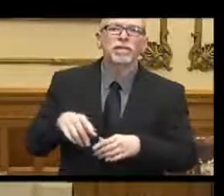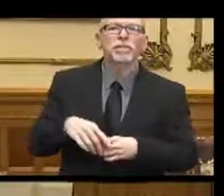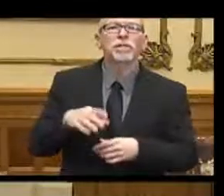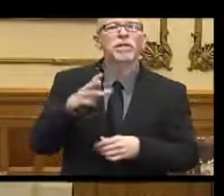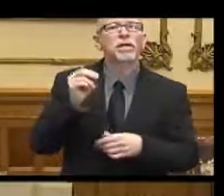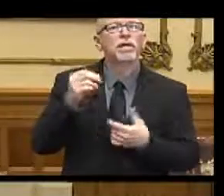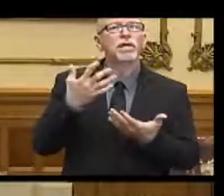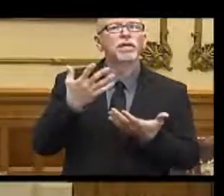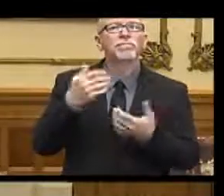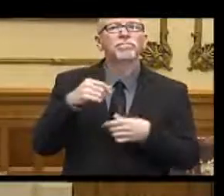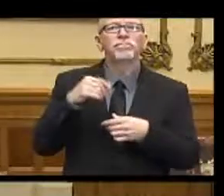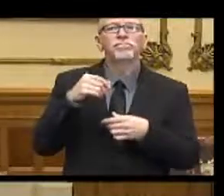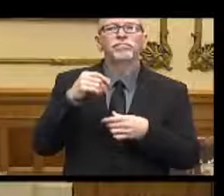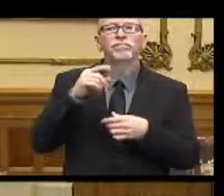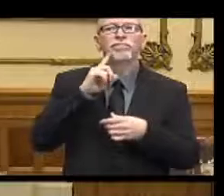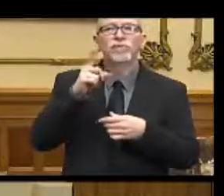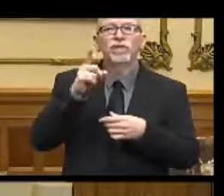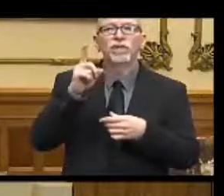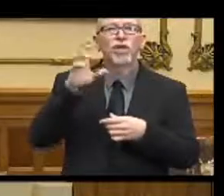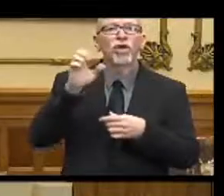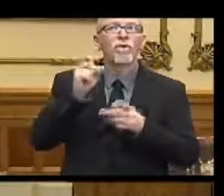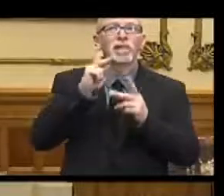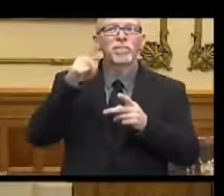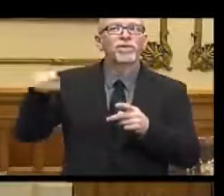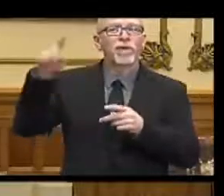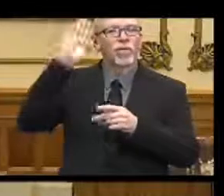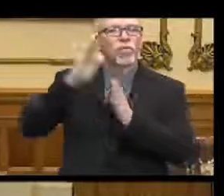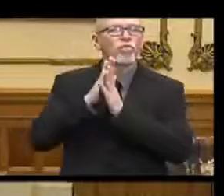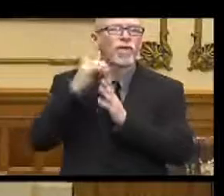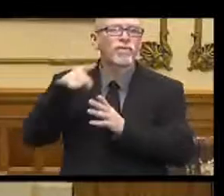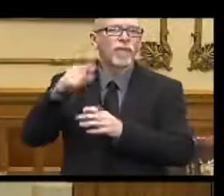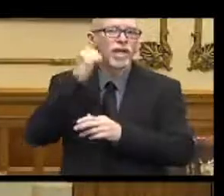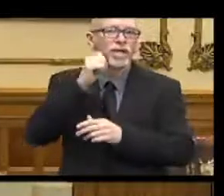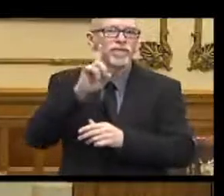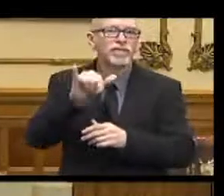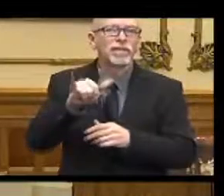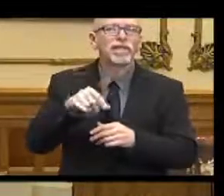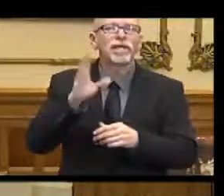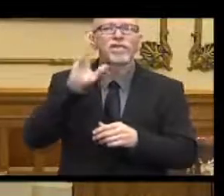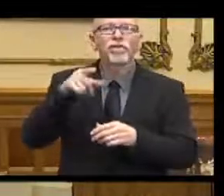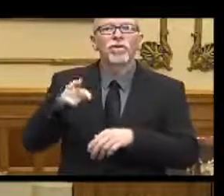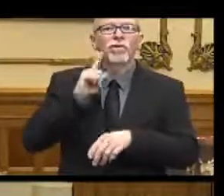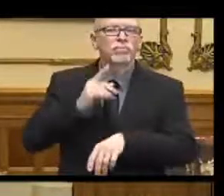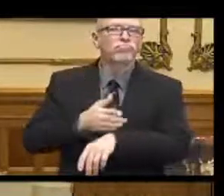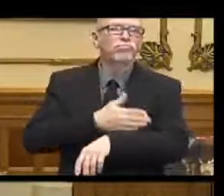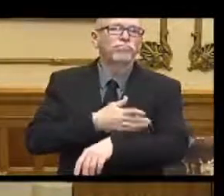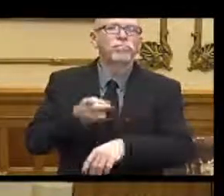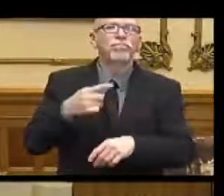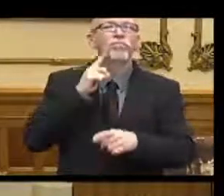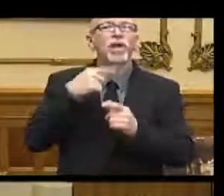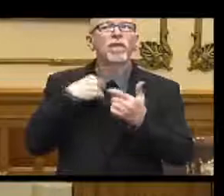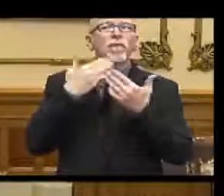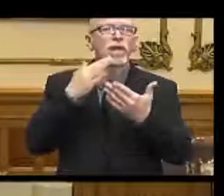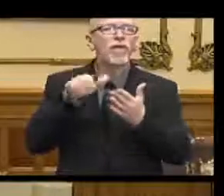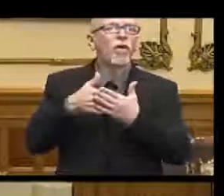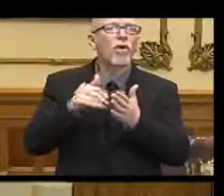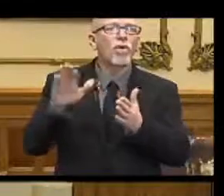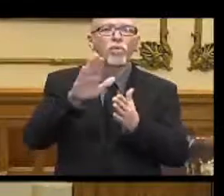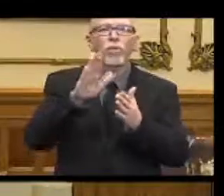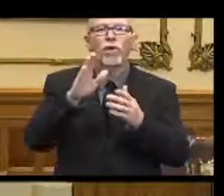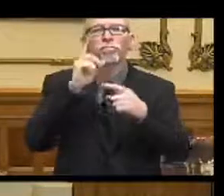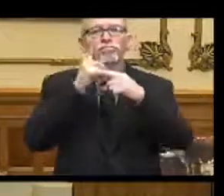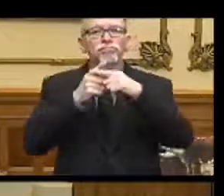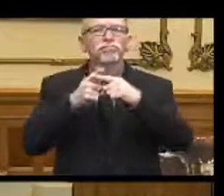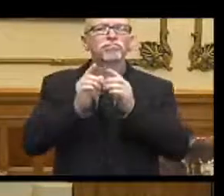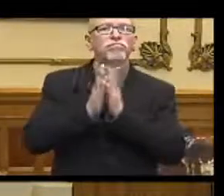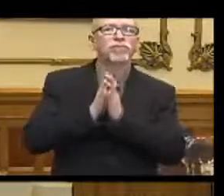just want to acknowledge there was hundreds of people praying for her, and I think that goes a long, long way. Faith and hope and prayer during these times, I just can't stress